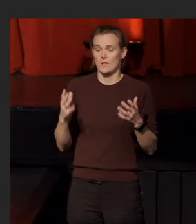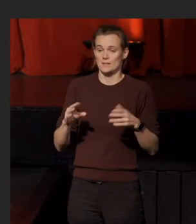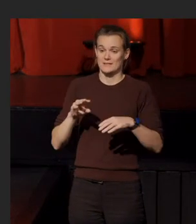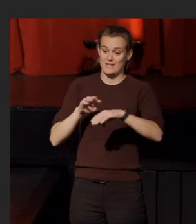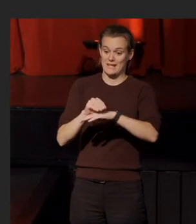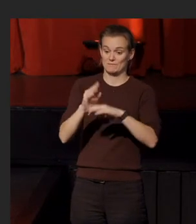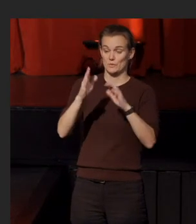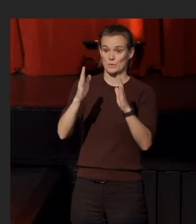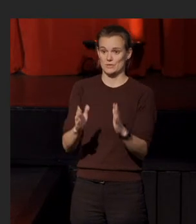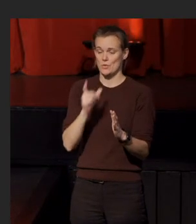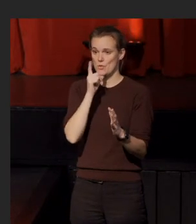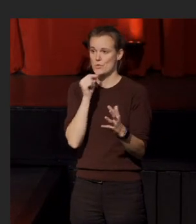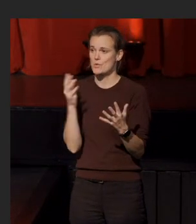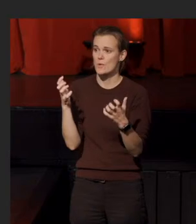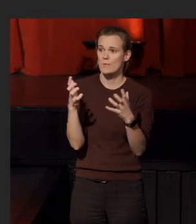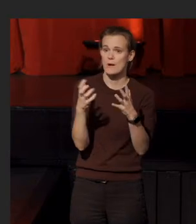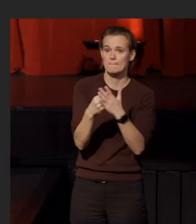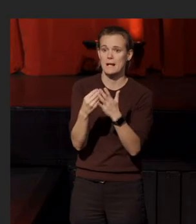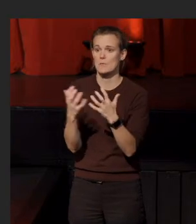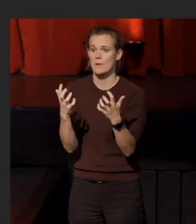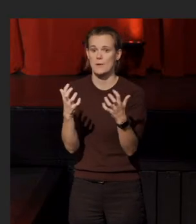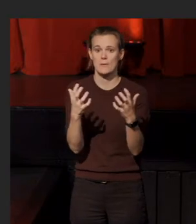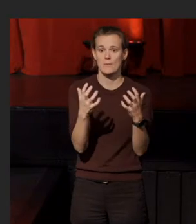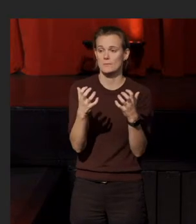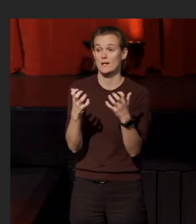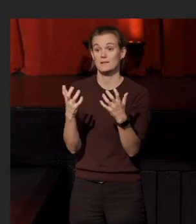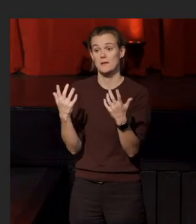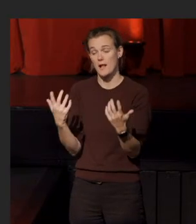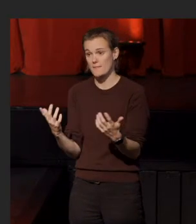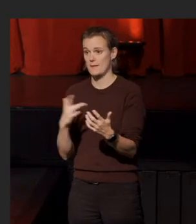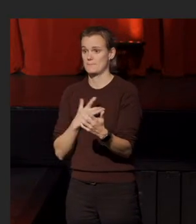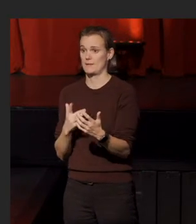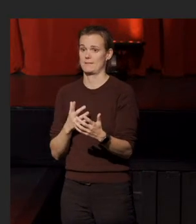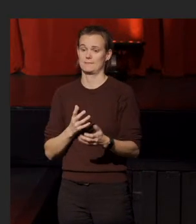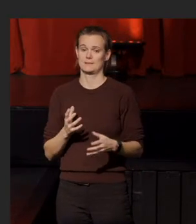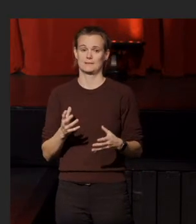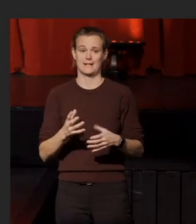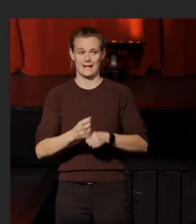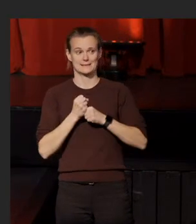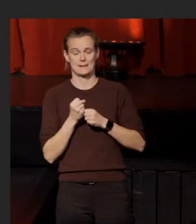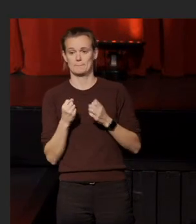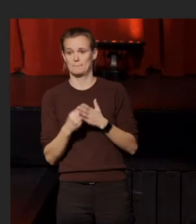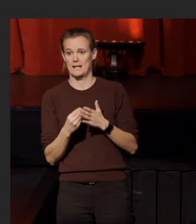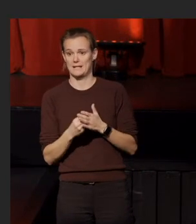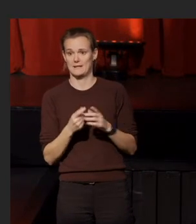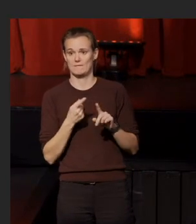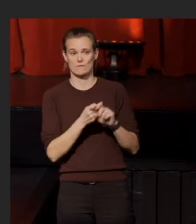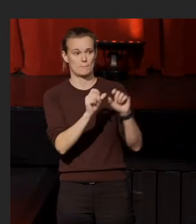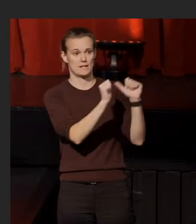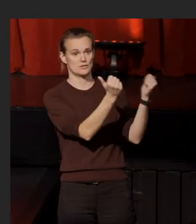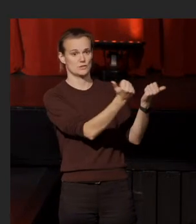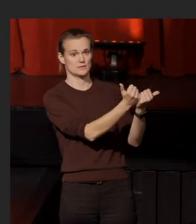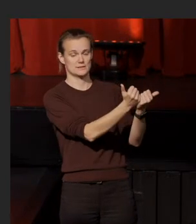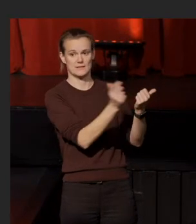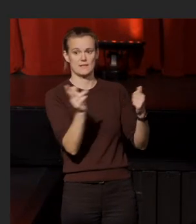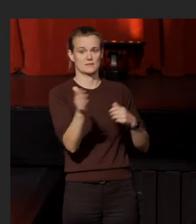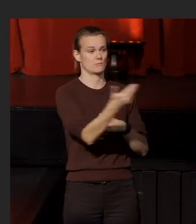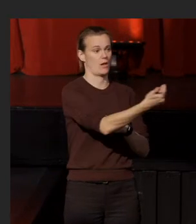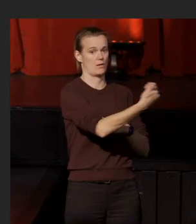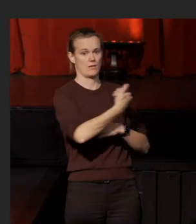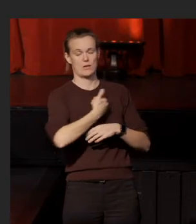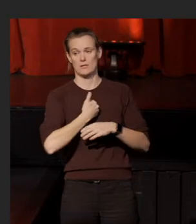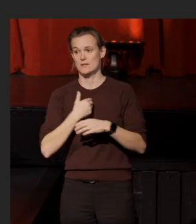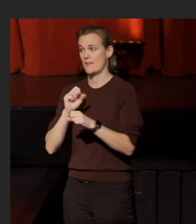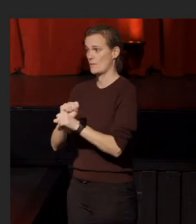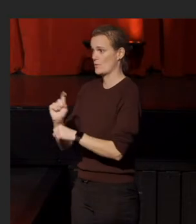for hire that have been active in India, in Brazil, in the Philippines, in Chile, and there's